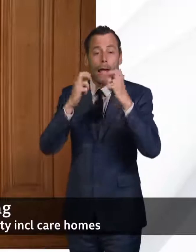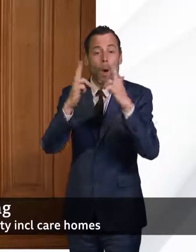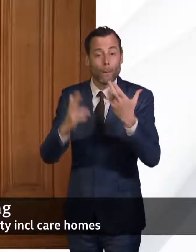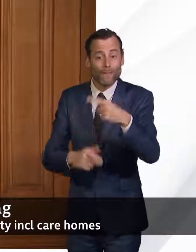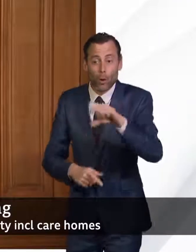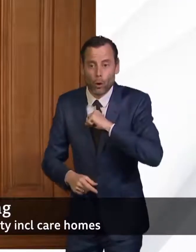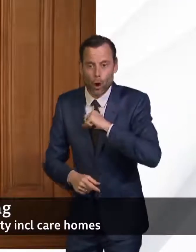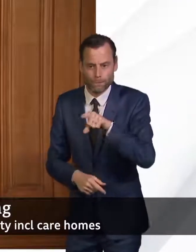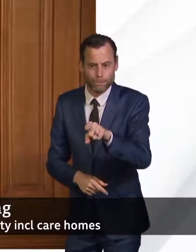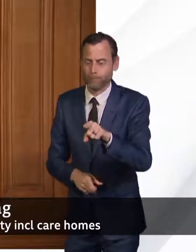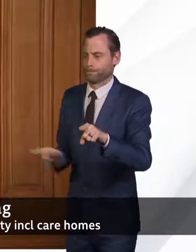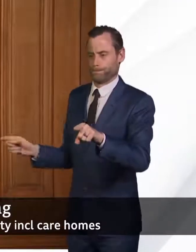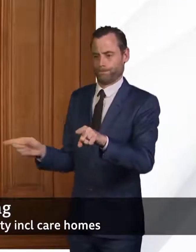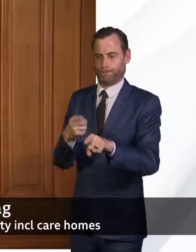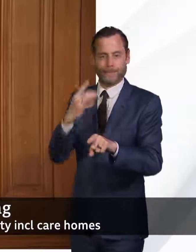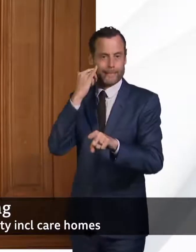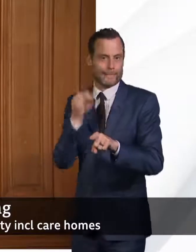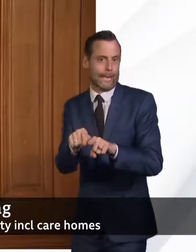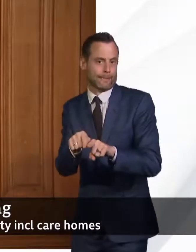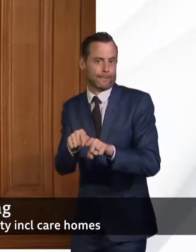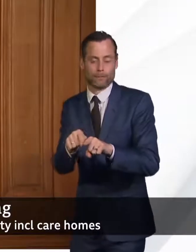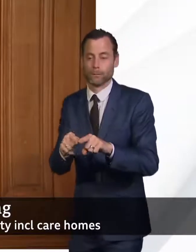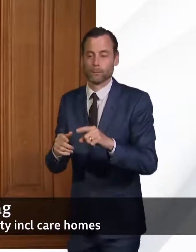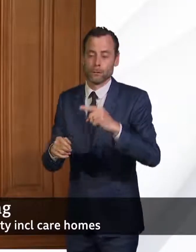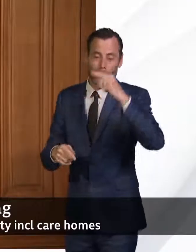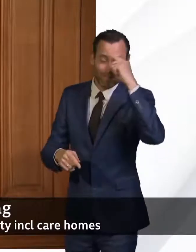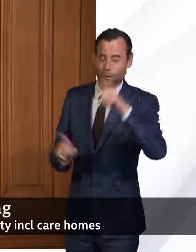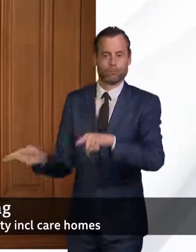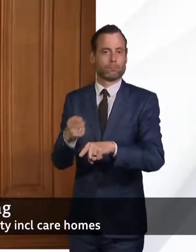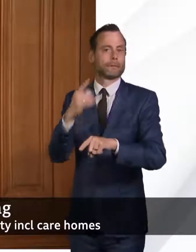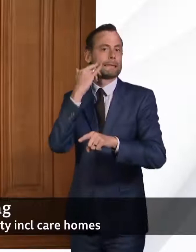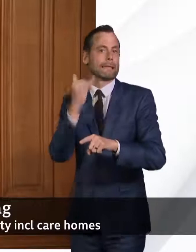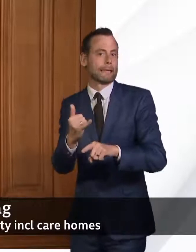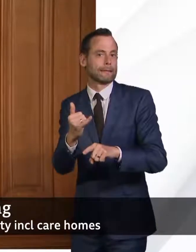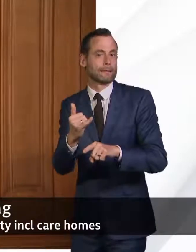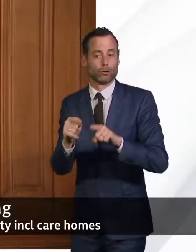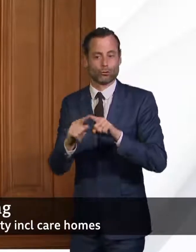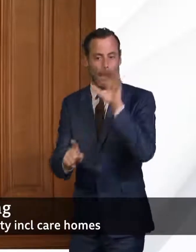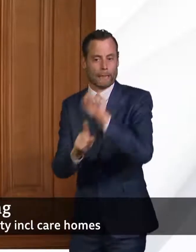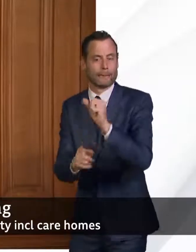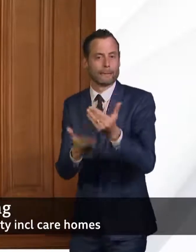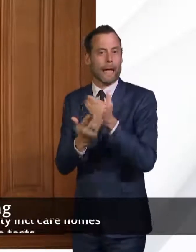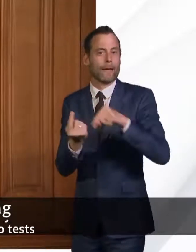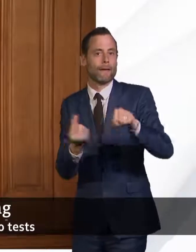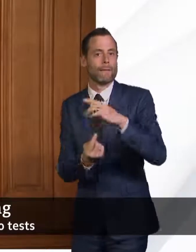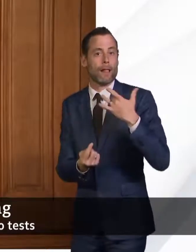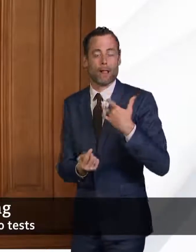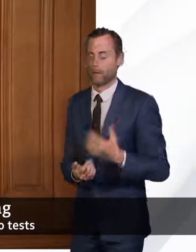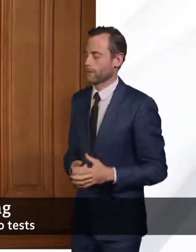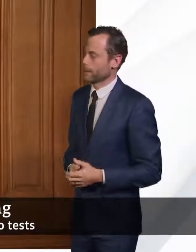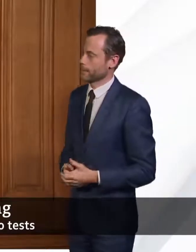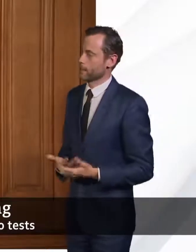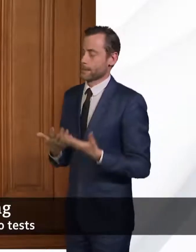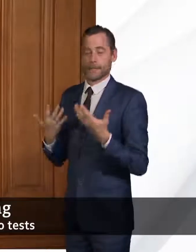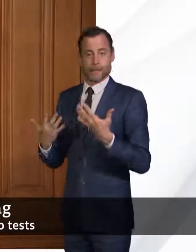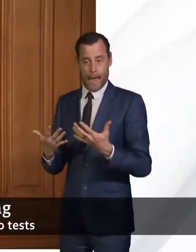place, and no doubt many lives saved as a result. Obviously, now we have more testing and we have more knowledge about the way the virus